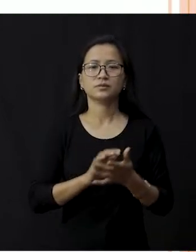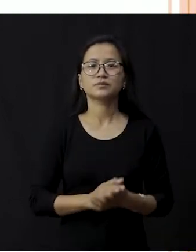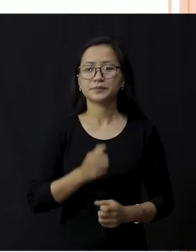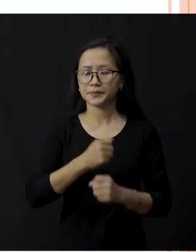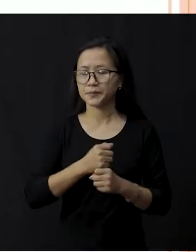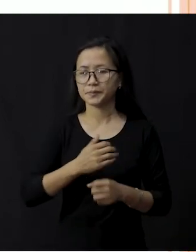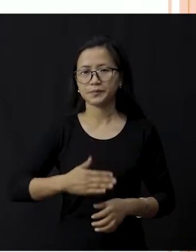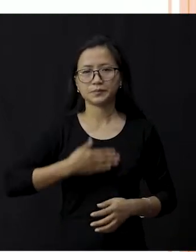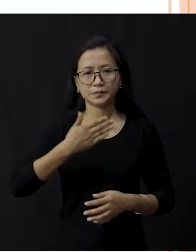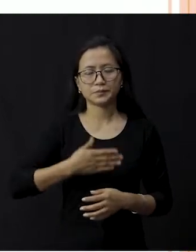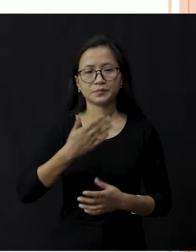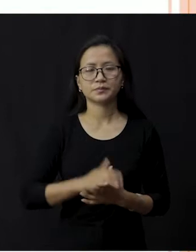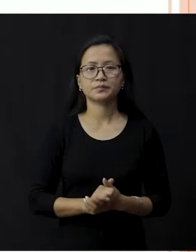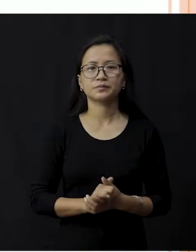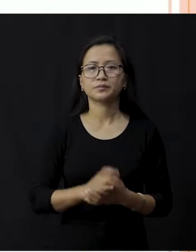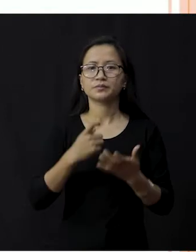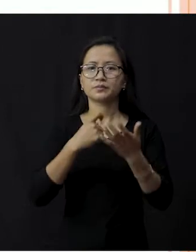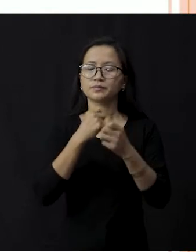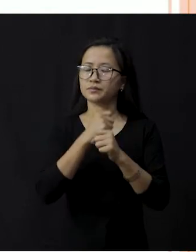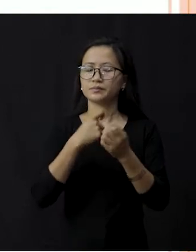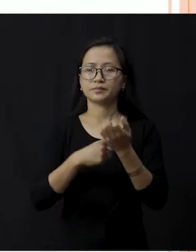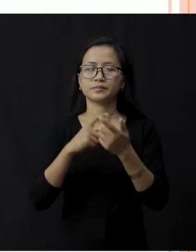G-R-E-E-N, green. Again,